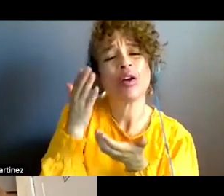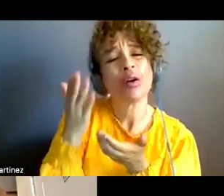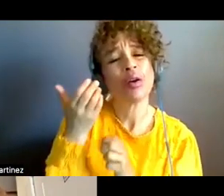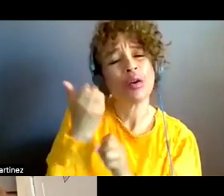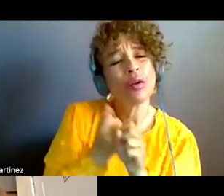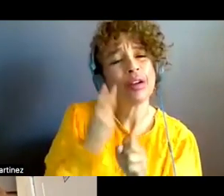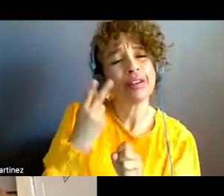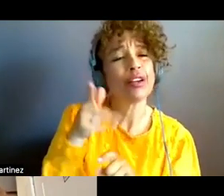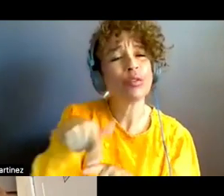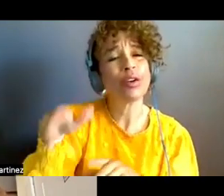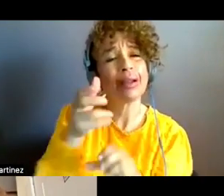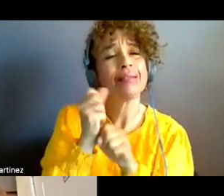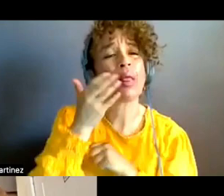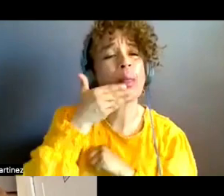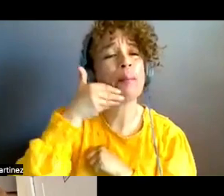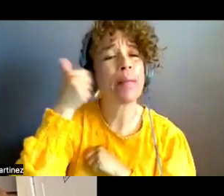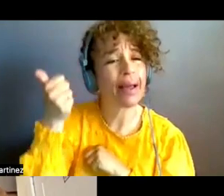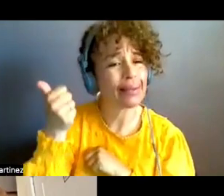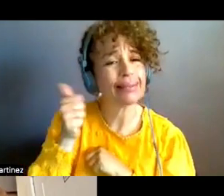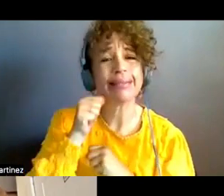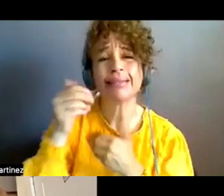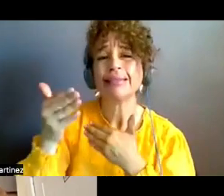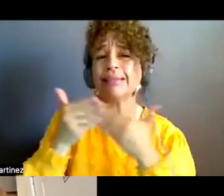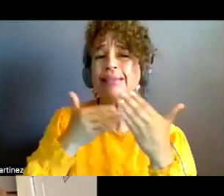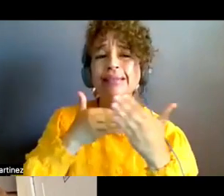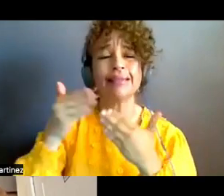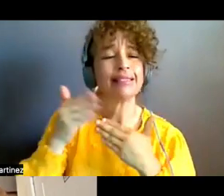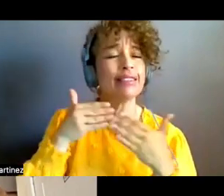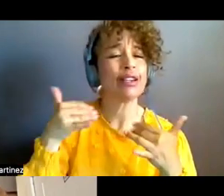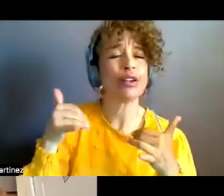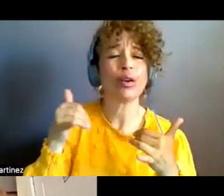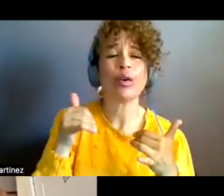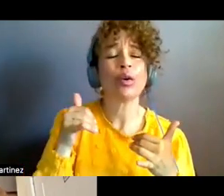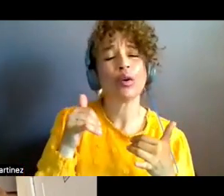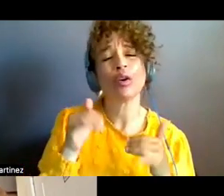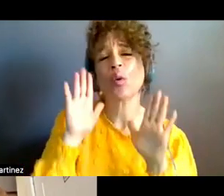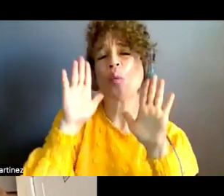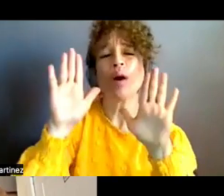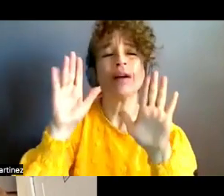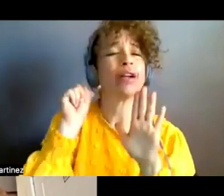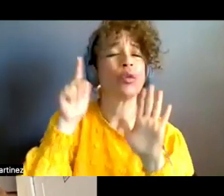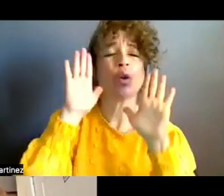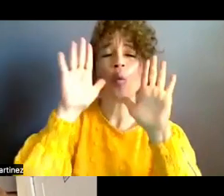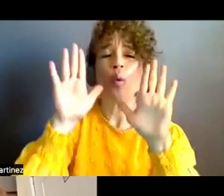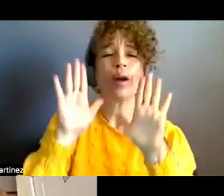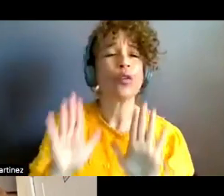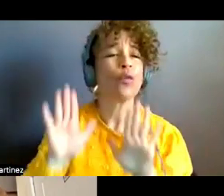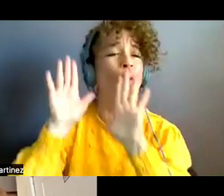giving their best, it doesn't matter if I'm playing or conducting. It's always wonderful.